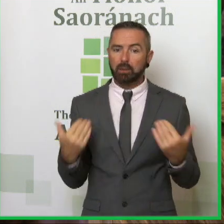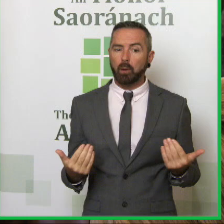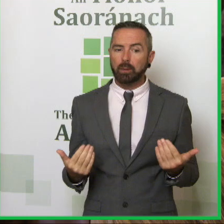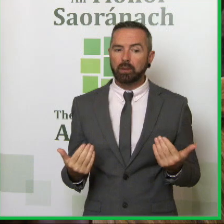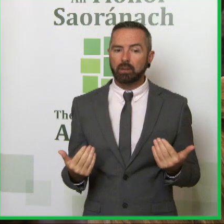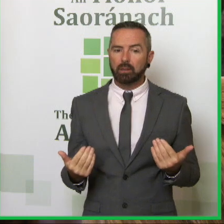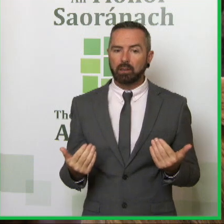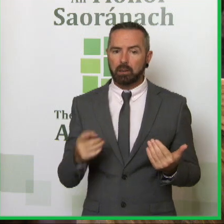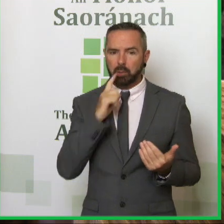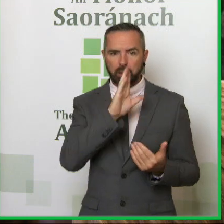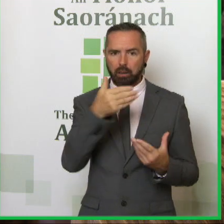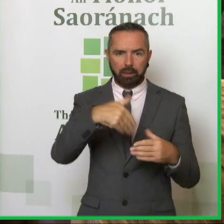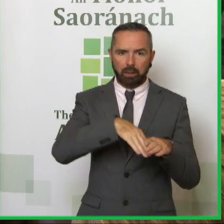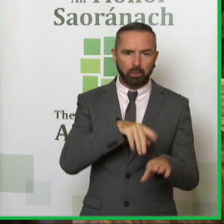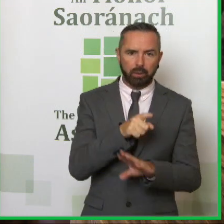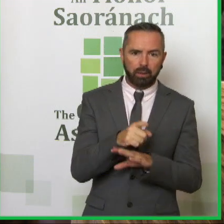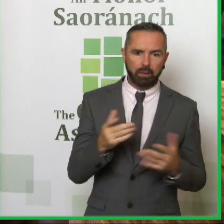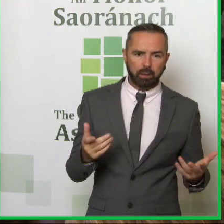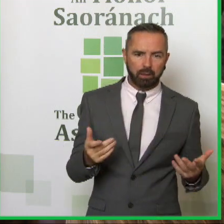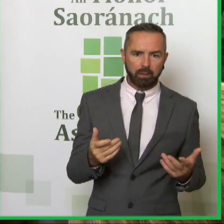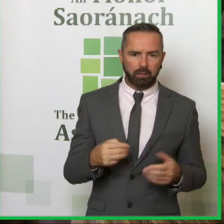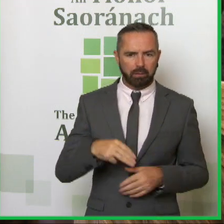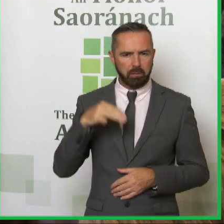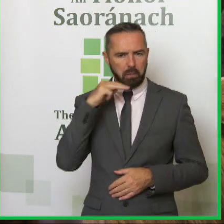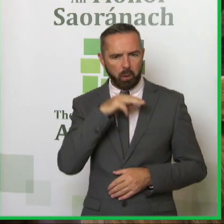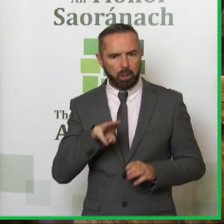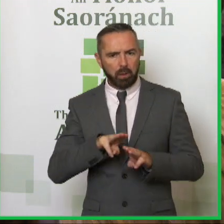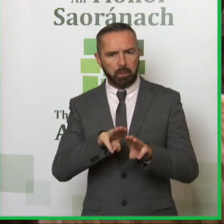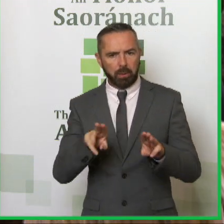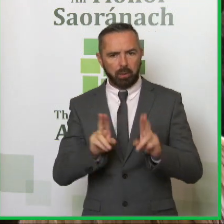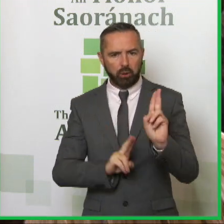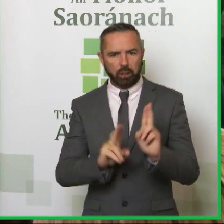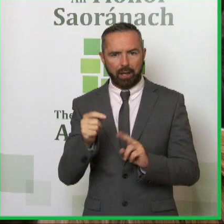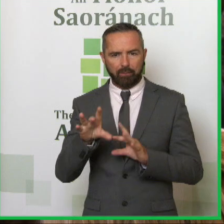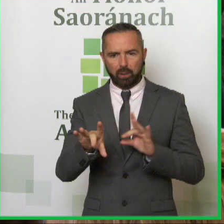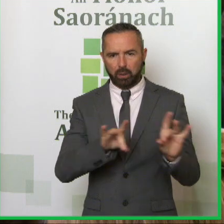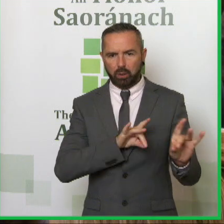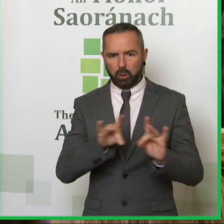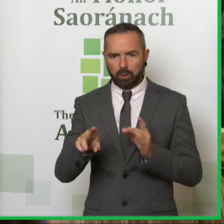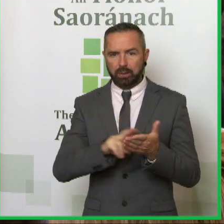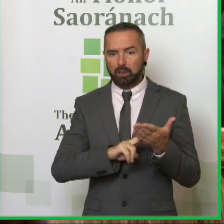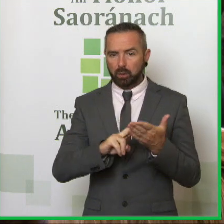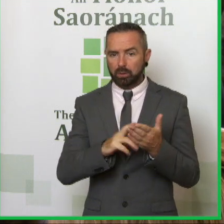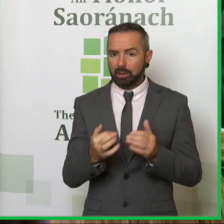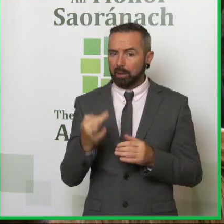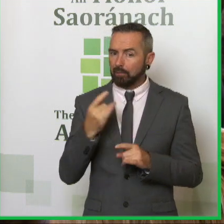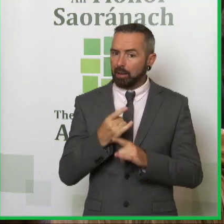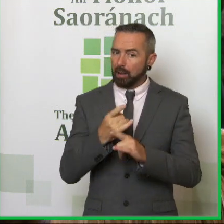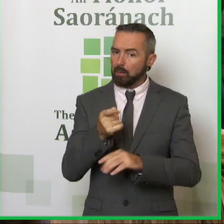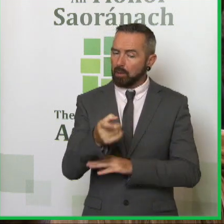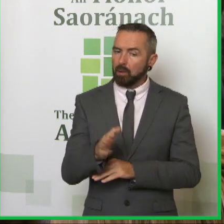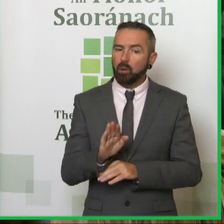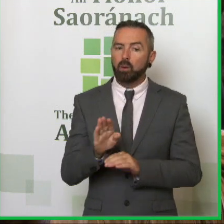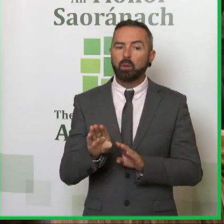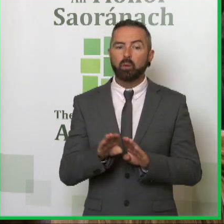moment? And it's absolutely imperative that people should be given the choice to use it if it helps them with their